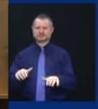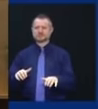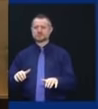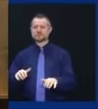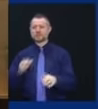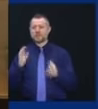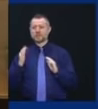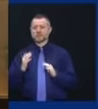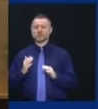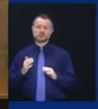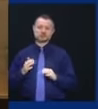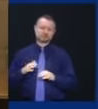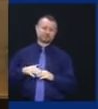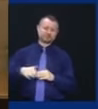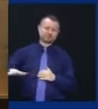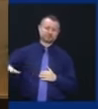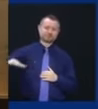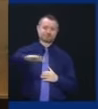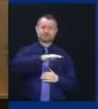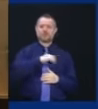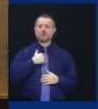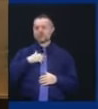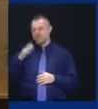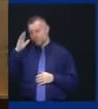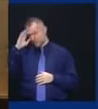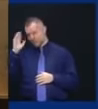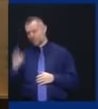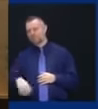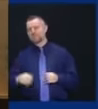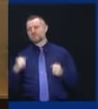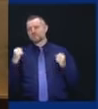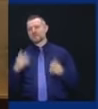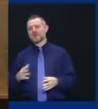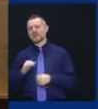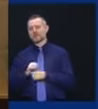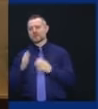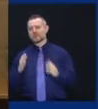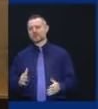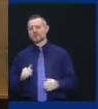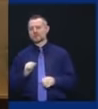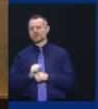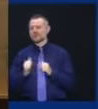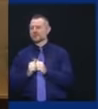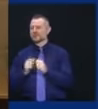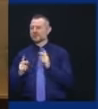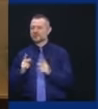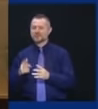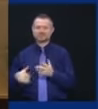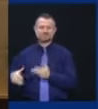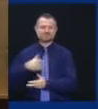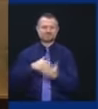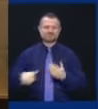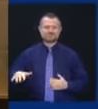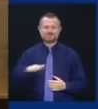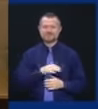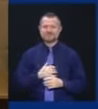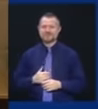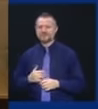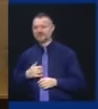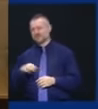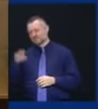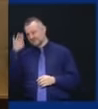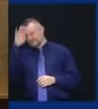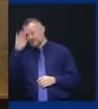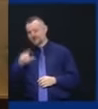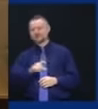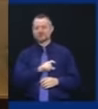we know that we have many frontward-facing employees. We have not only our first responders, but we have